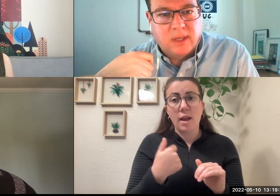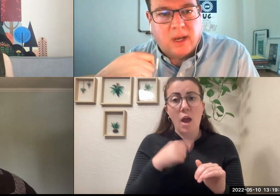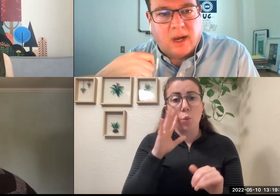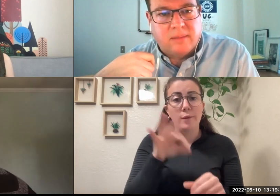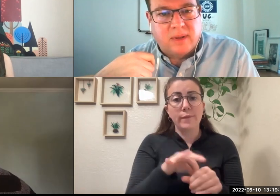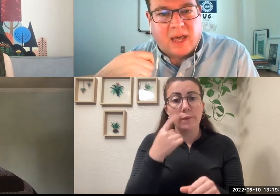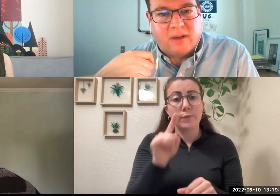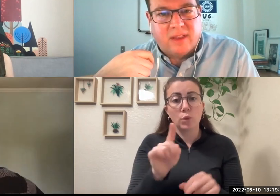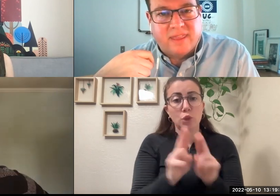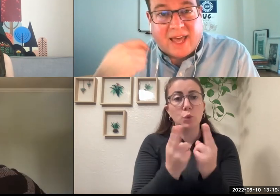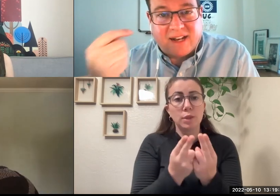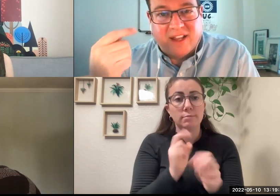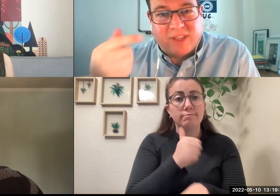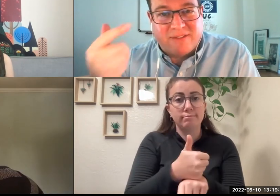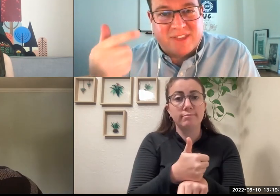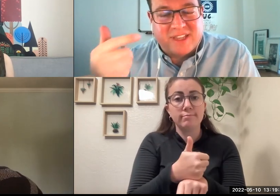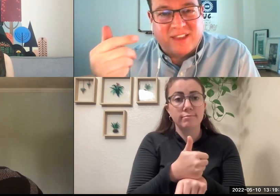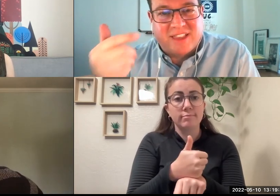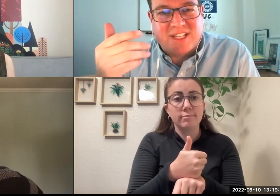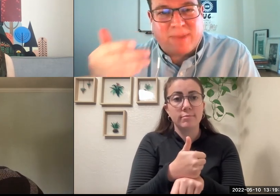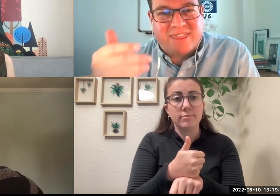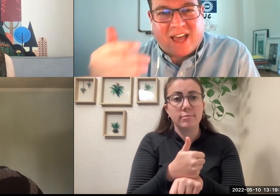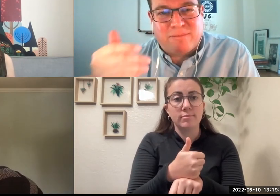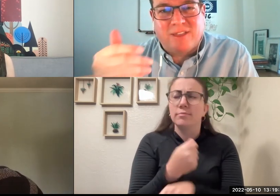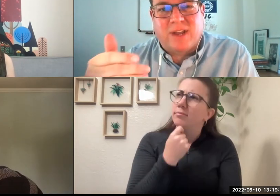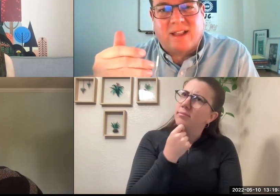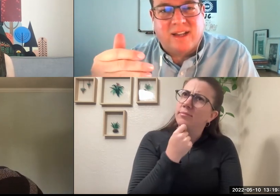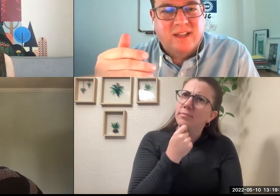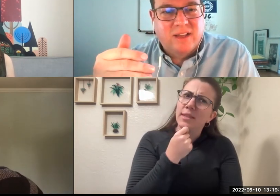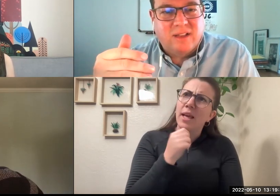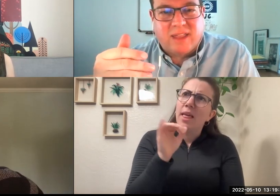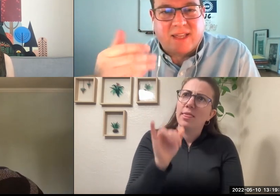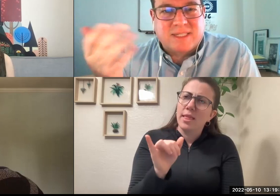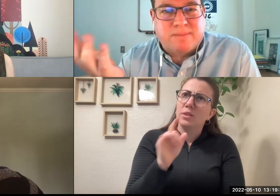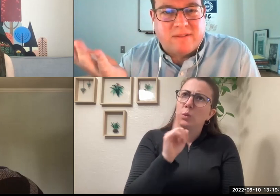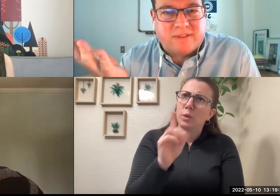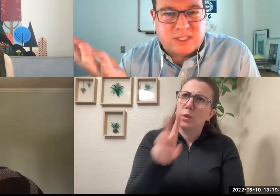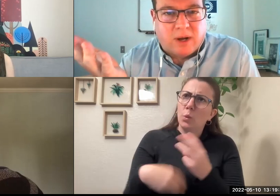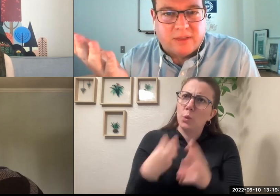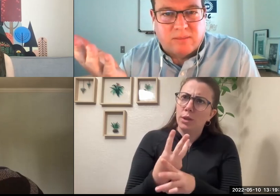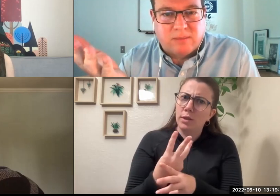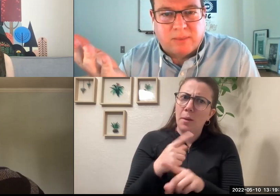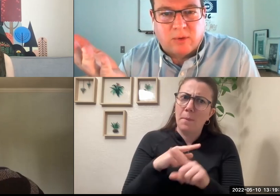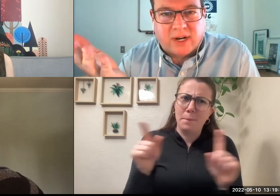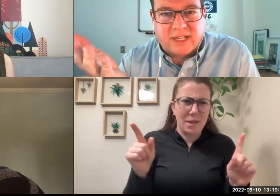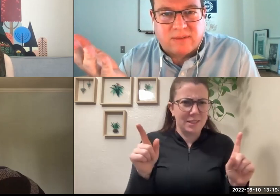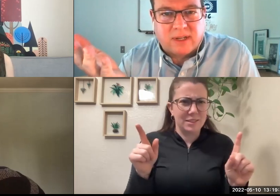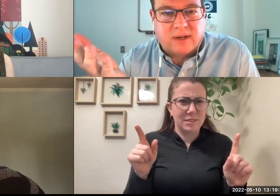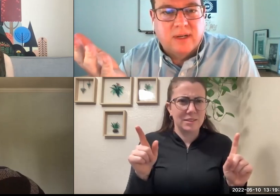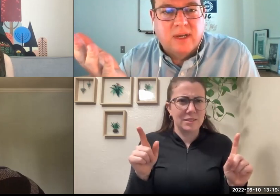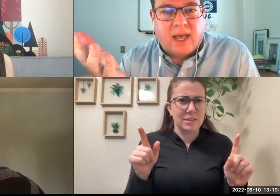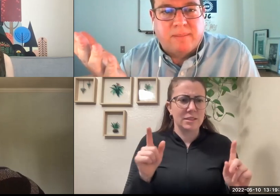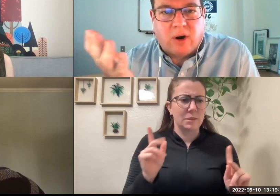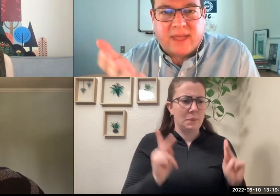it. Now that, despite that being the reality, like it's pitifully small, the number of people who organize every